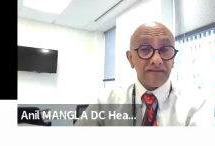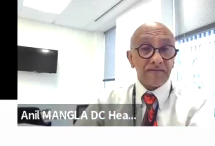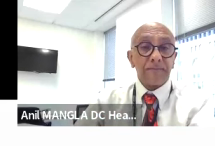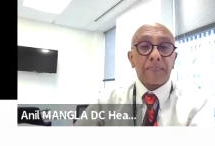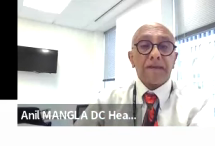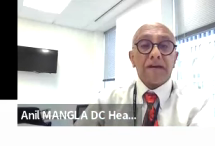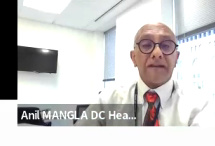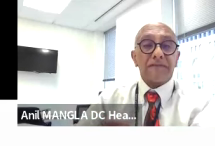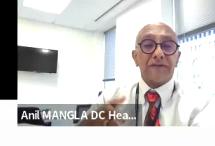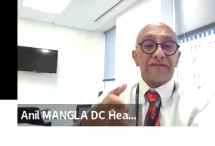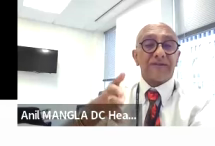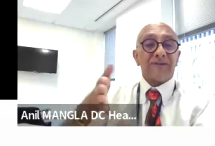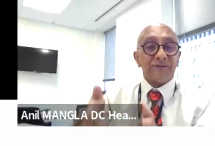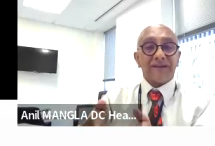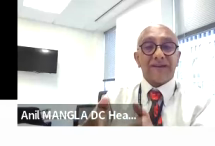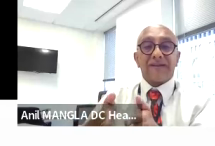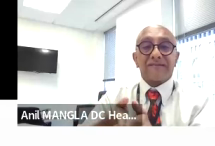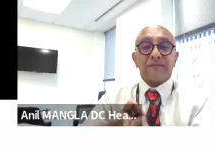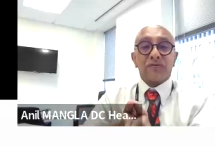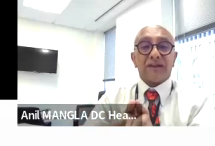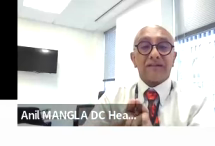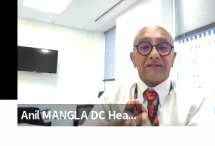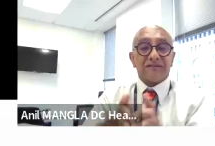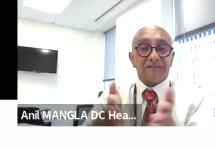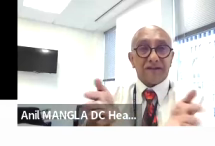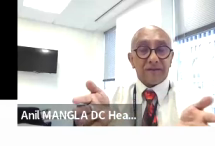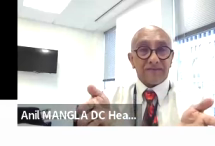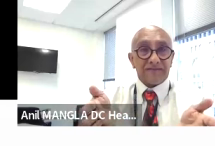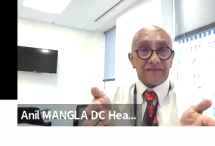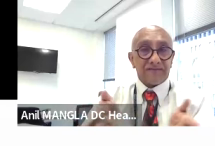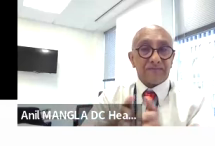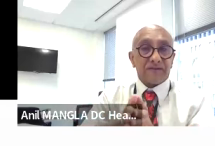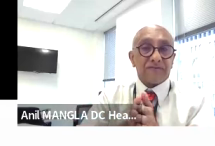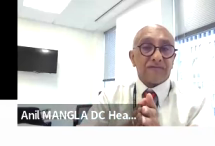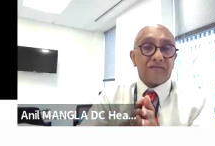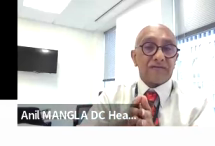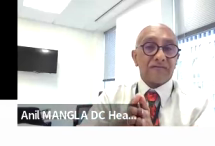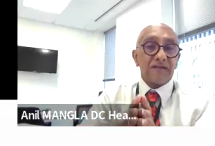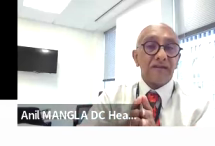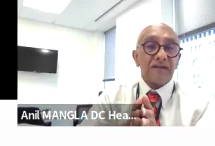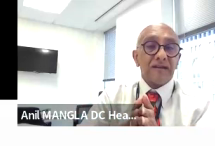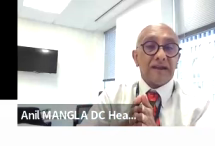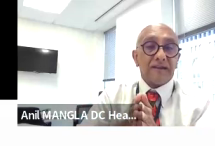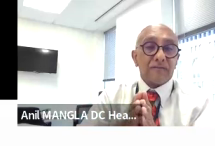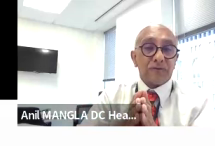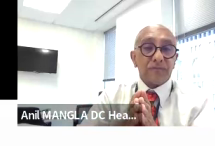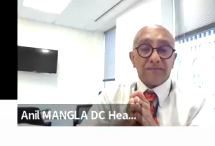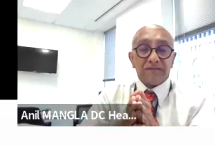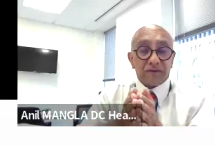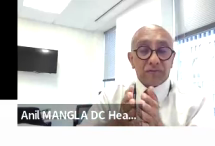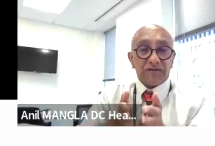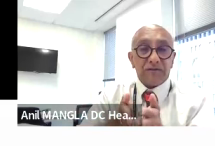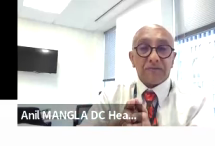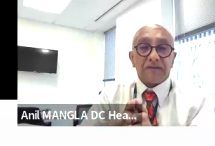very serious. Infants and older adults are more likely to develop the severe symptoms of RSV and